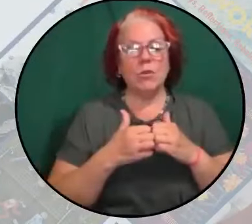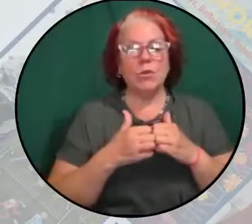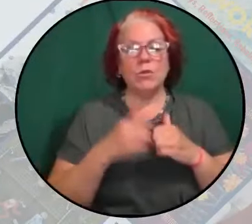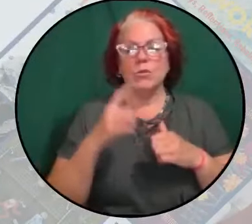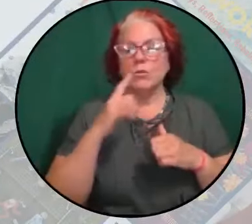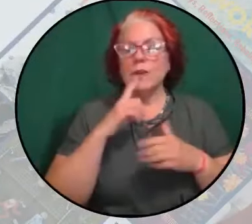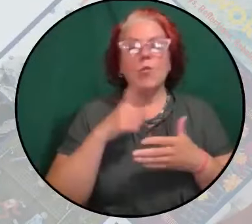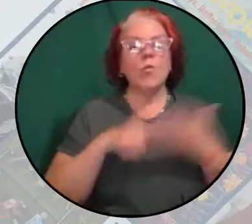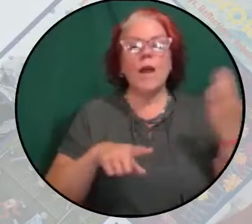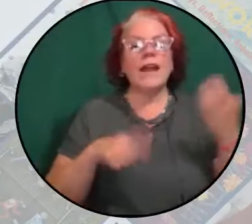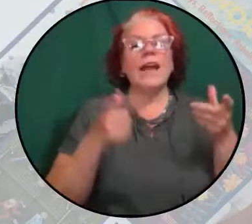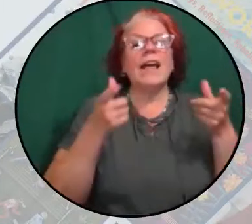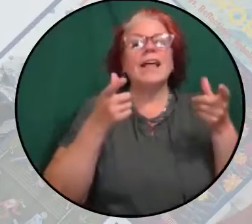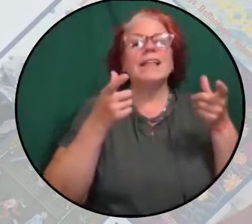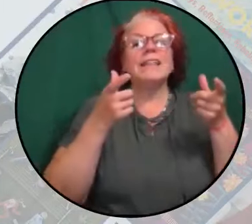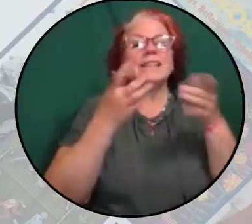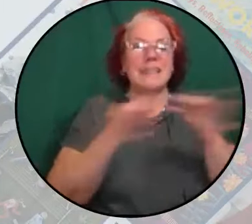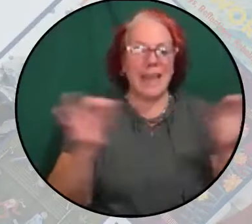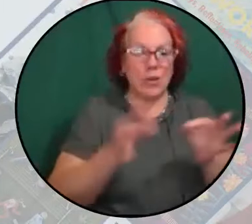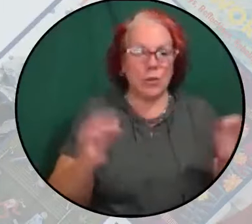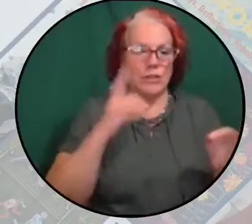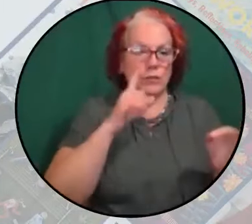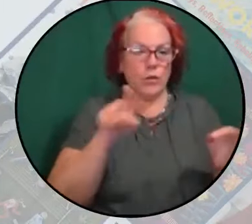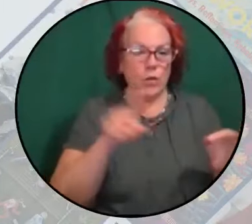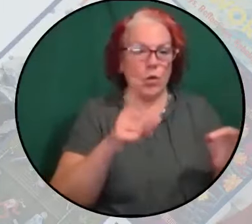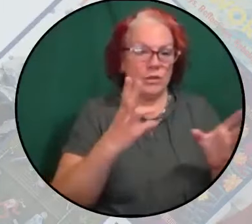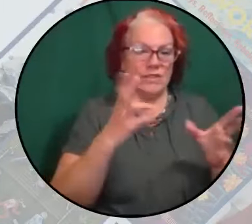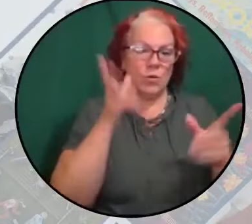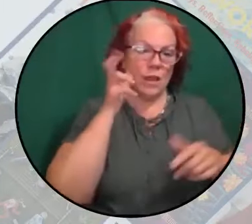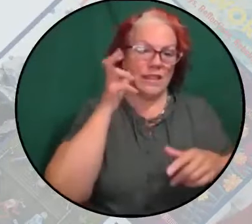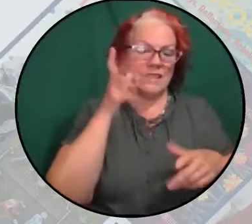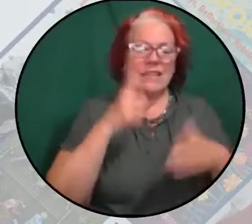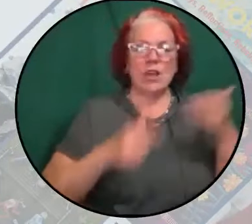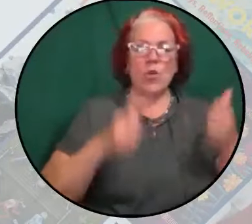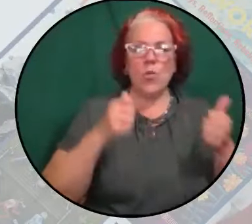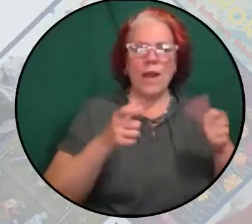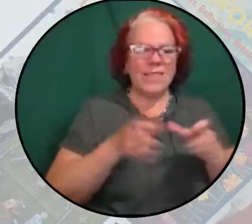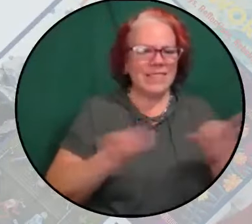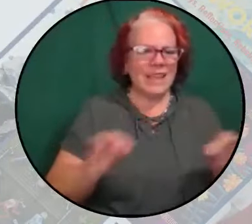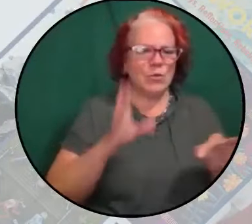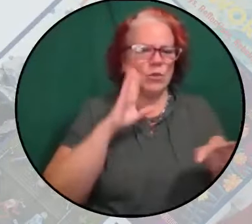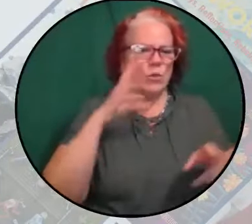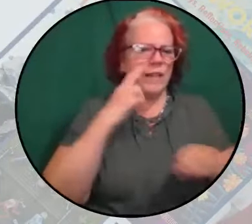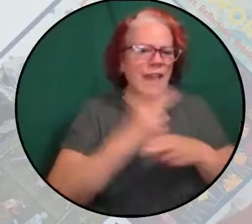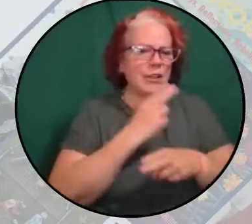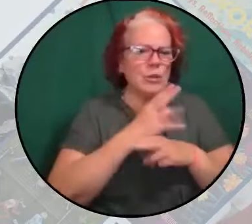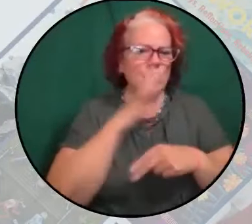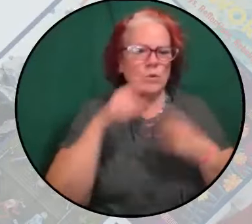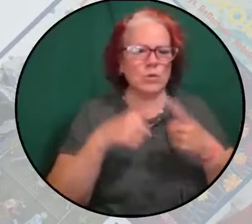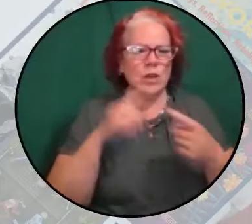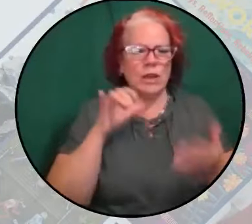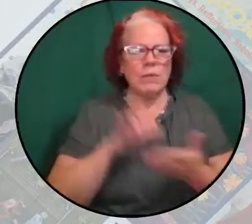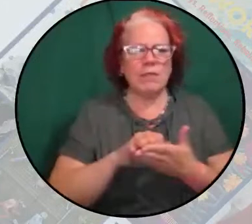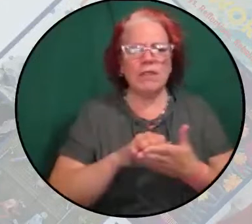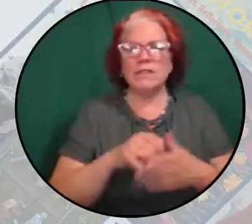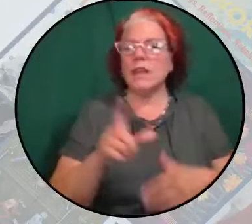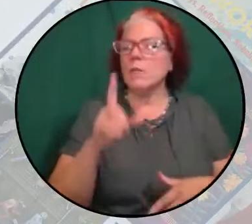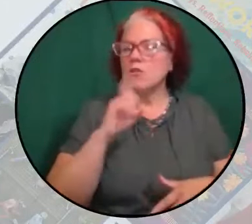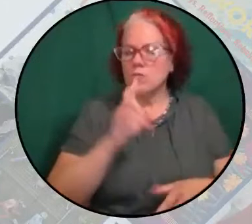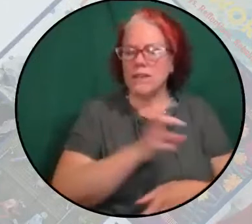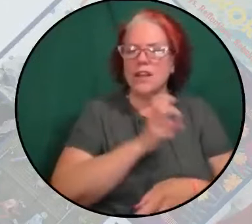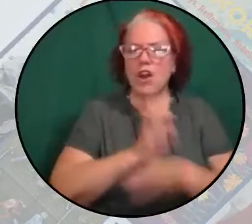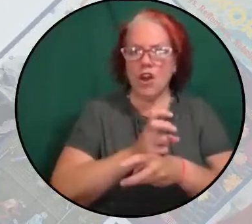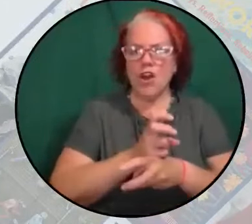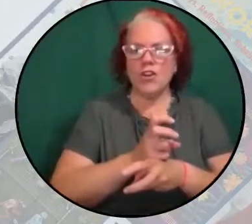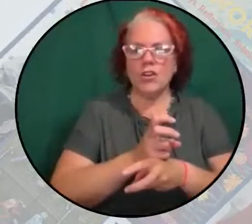language for those listening you know ask yourself what language will use to talk about this because it it can be really hard when